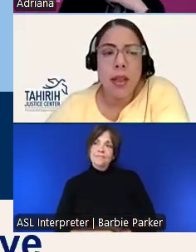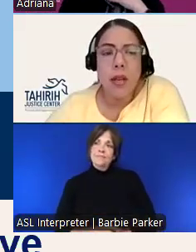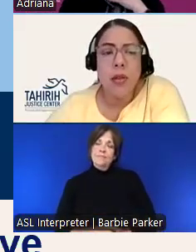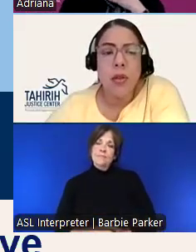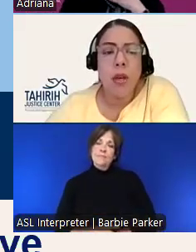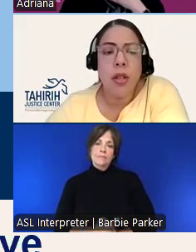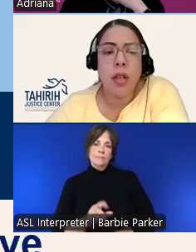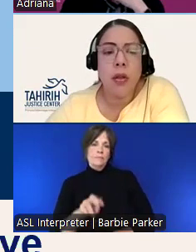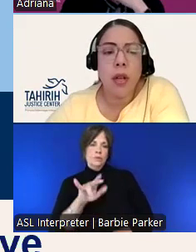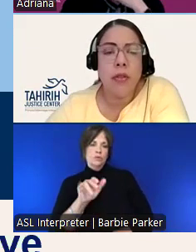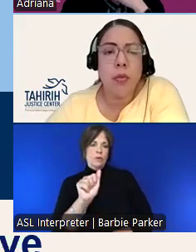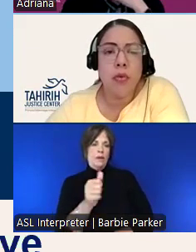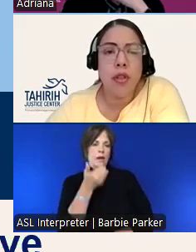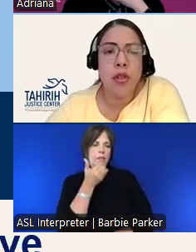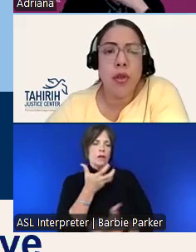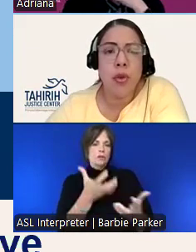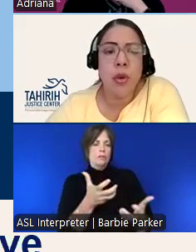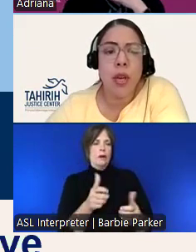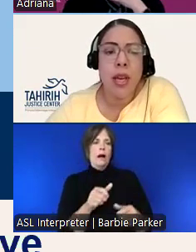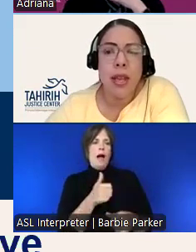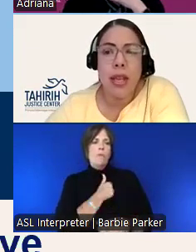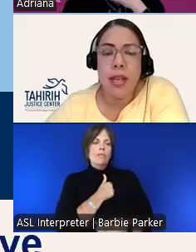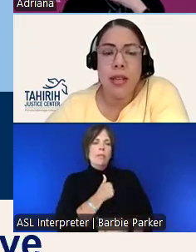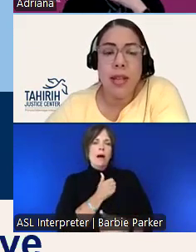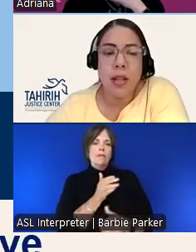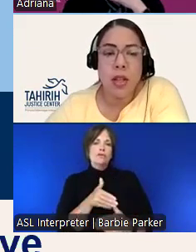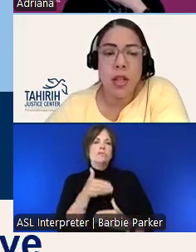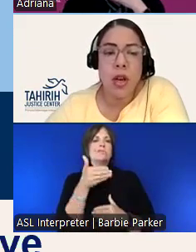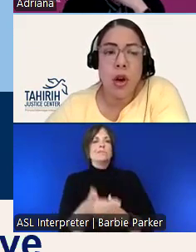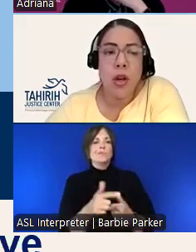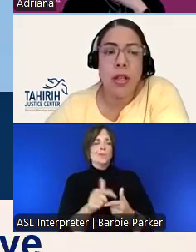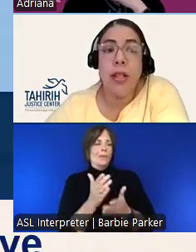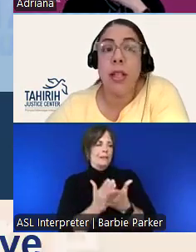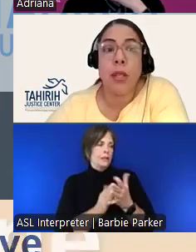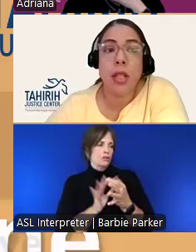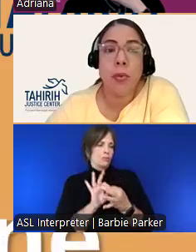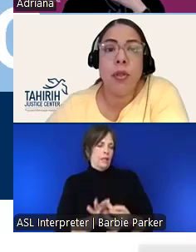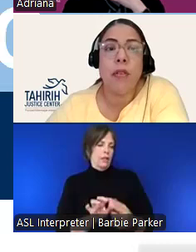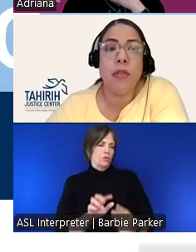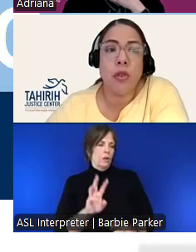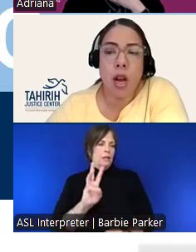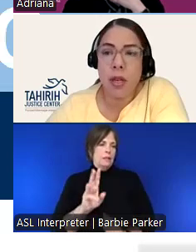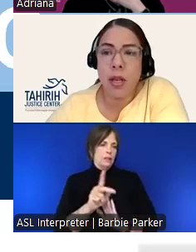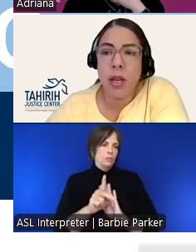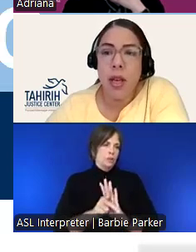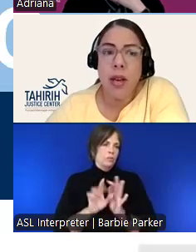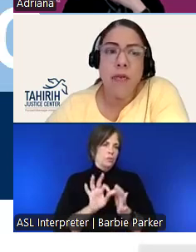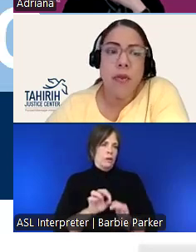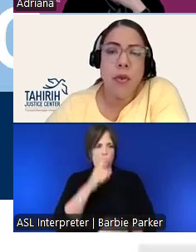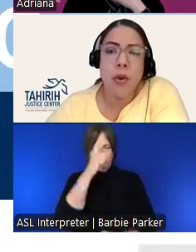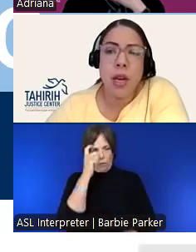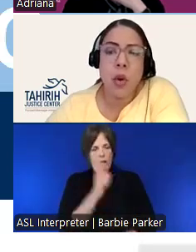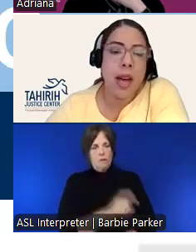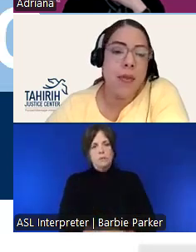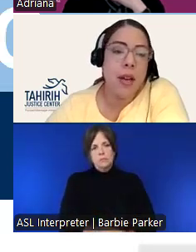Adriana, thank you so much. I would love to move us to the section on the six principles of trauma. And if